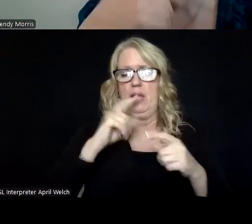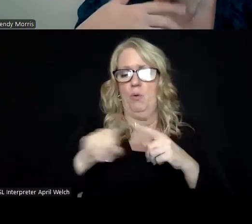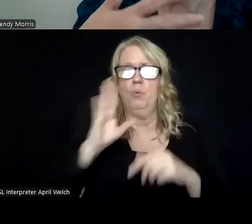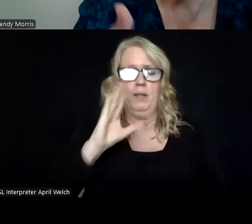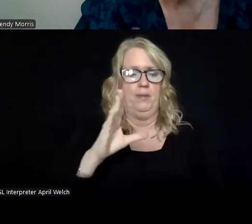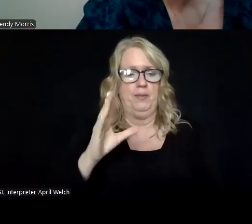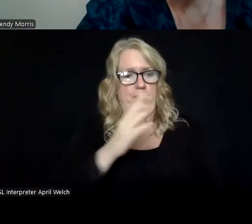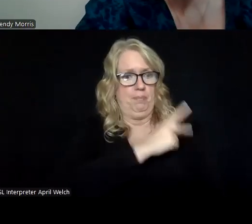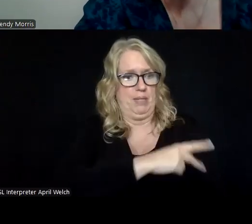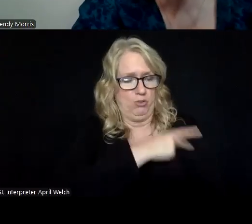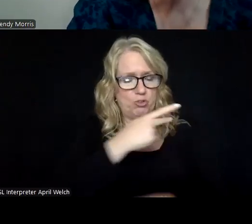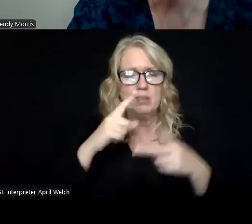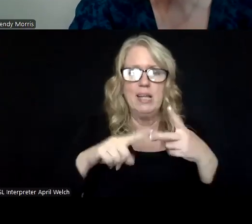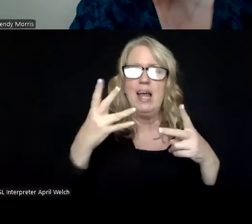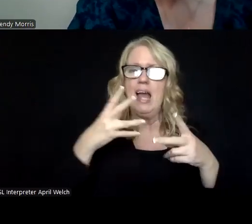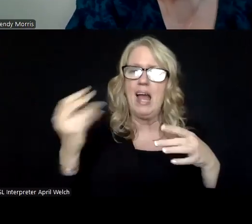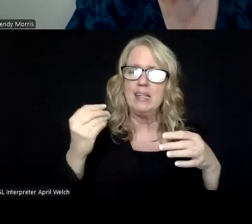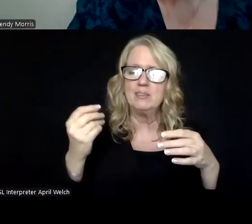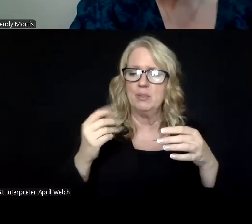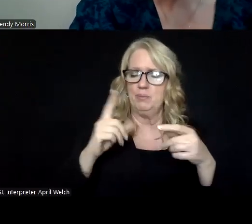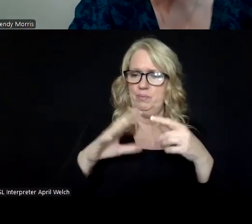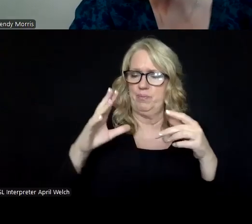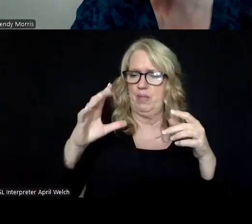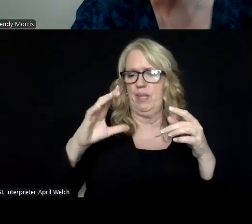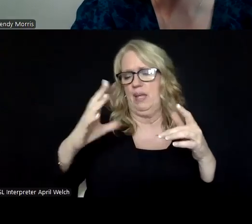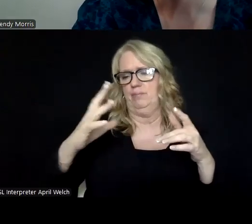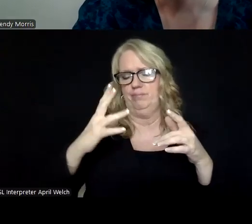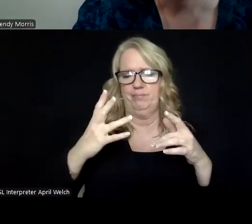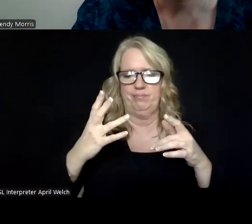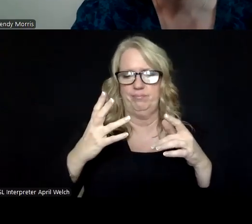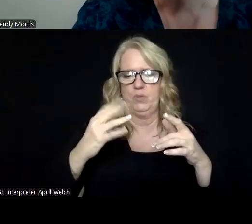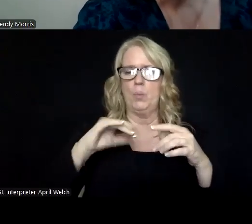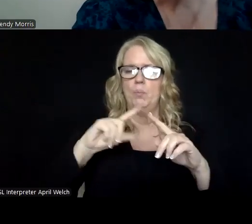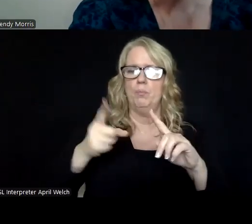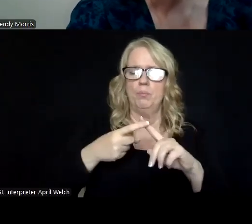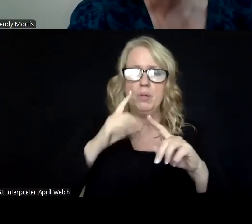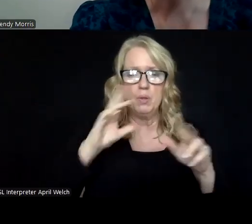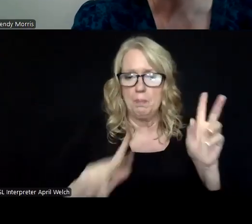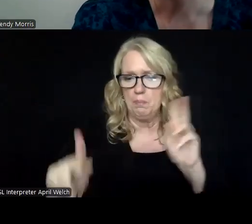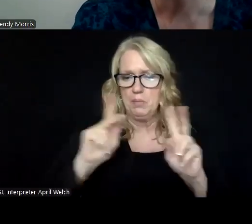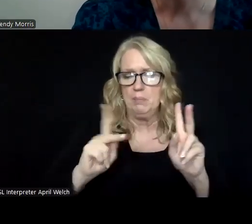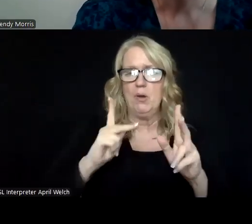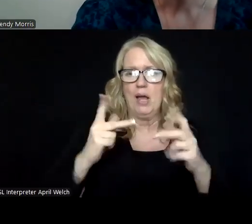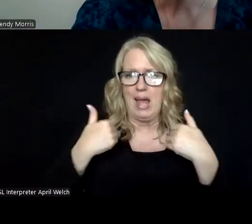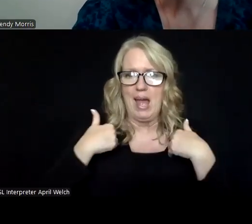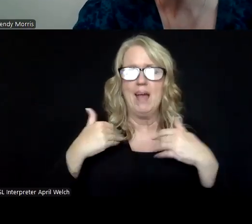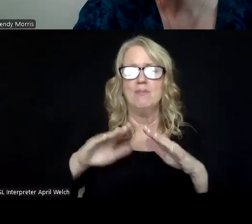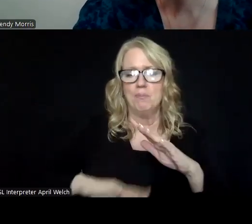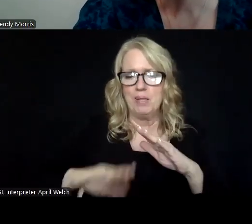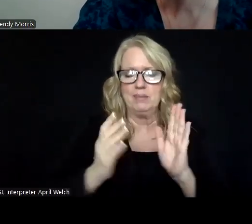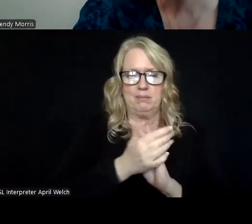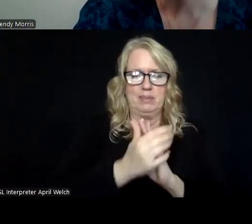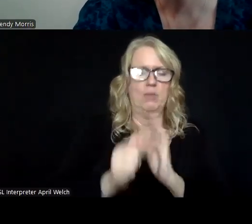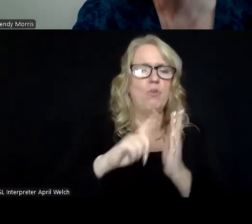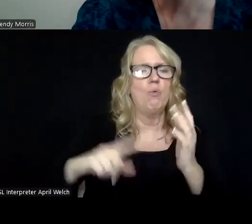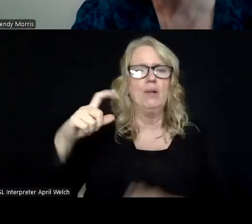and having some sort of crisis intervention, but before it gets to a crisis, do people have the basic skills they need